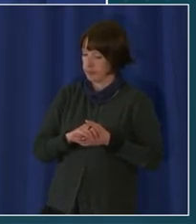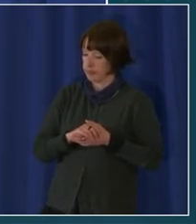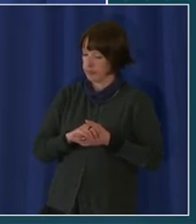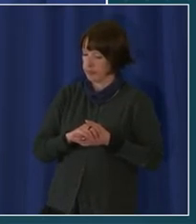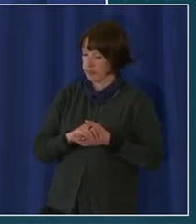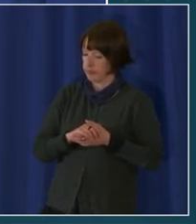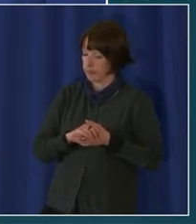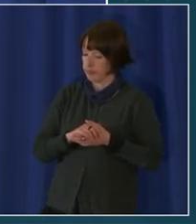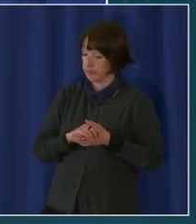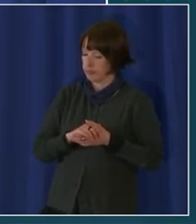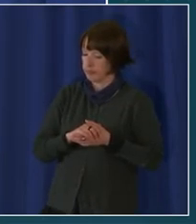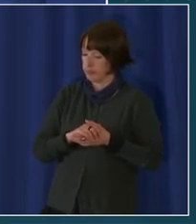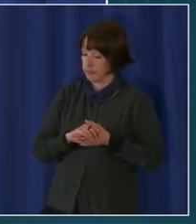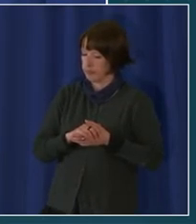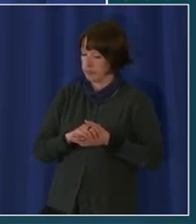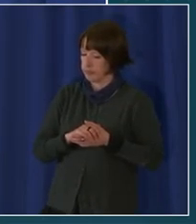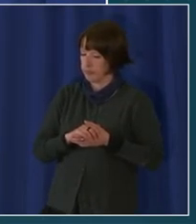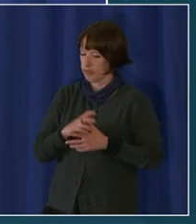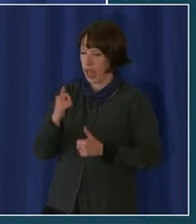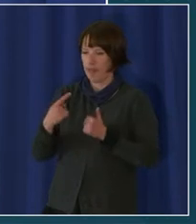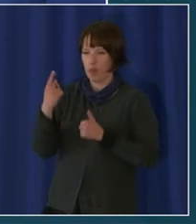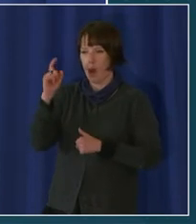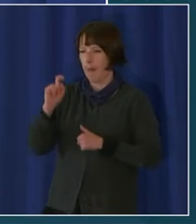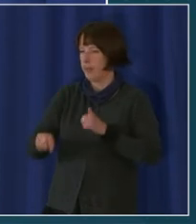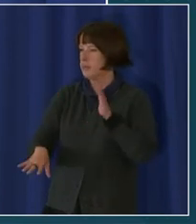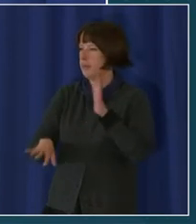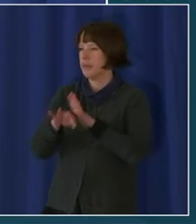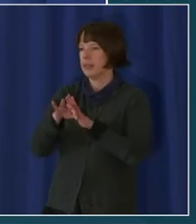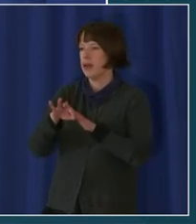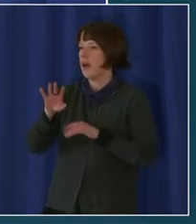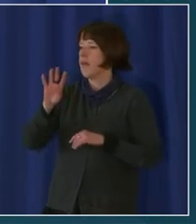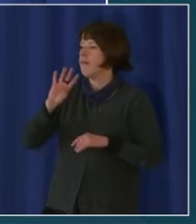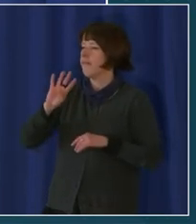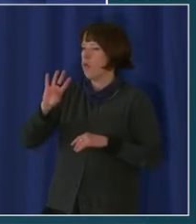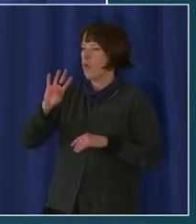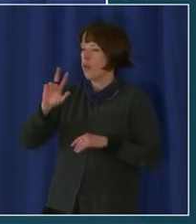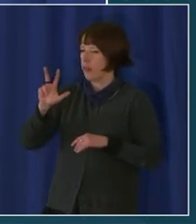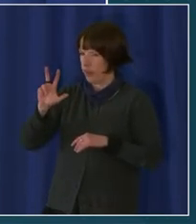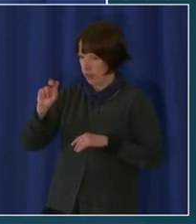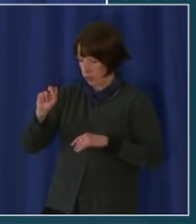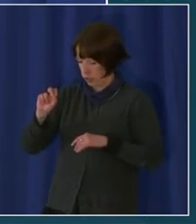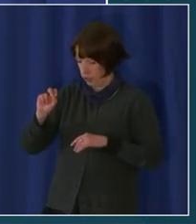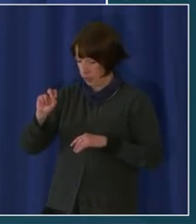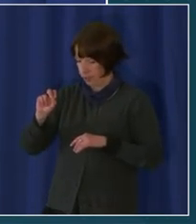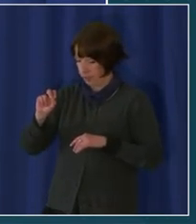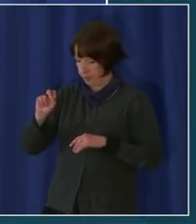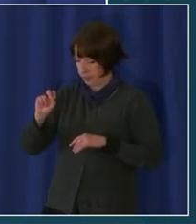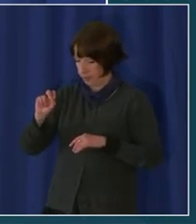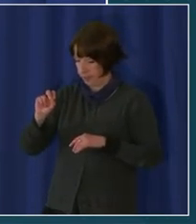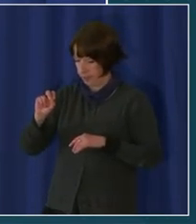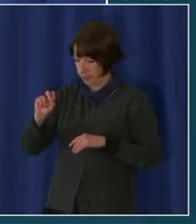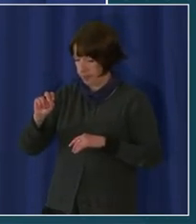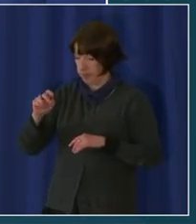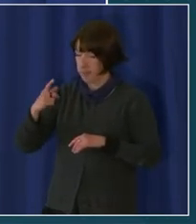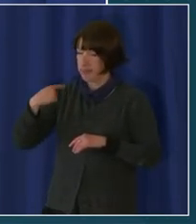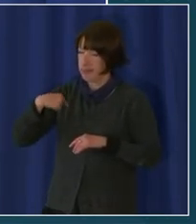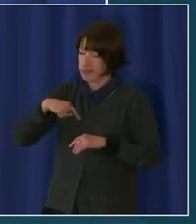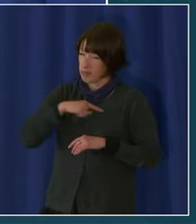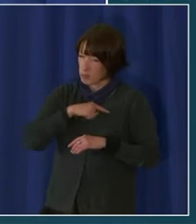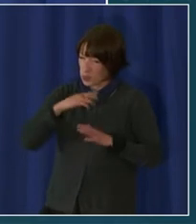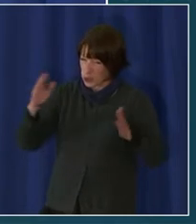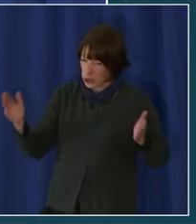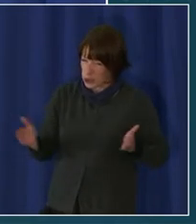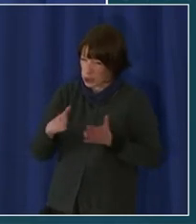so, and then everyone has to be picked up by 4:30 at the very latest, so programming will end at 4. We would